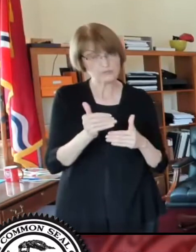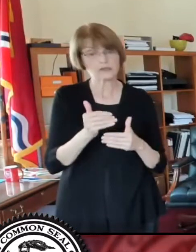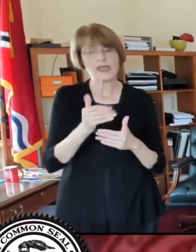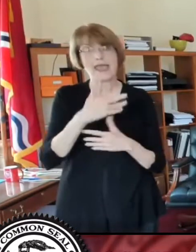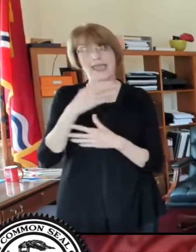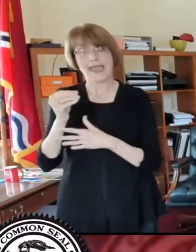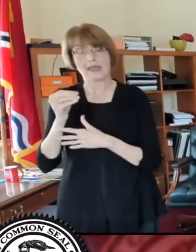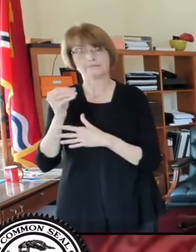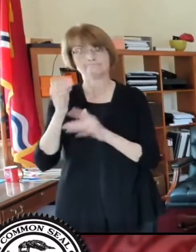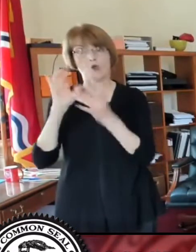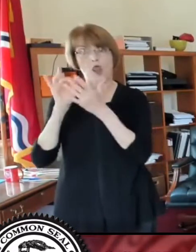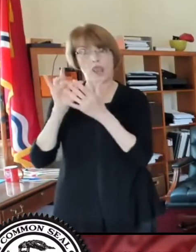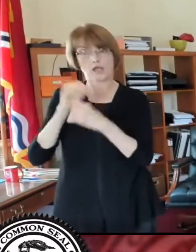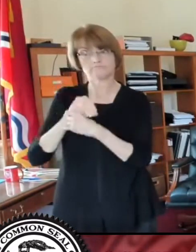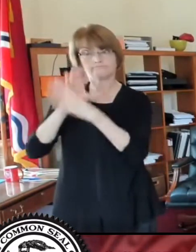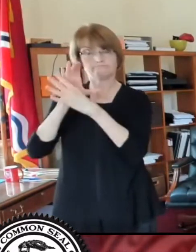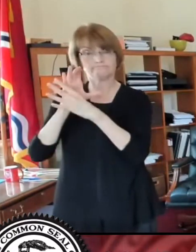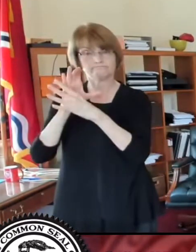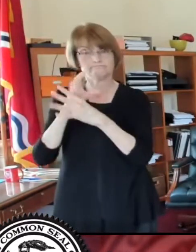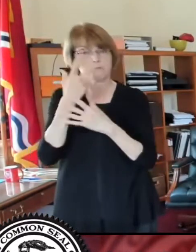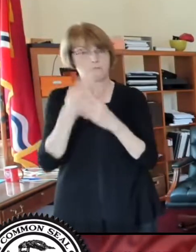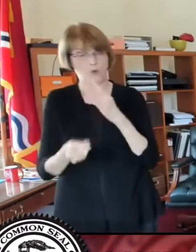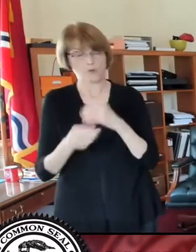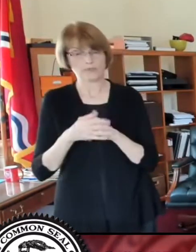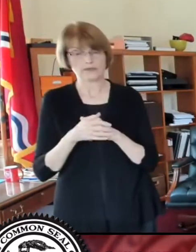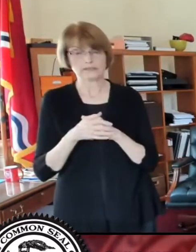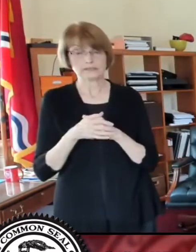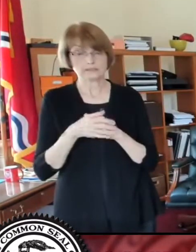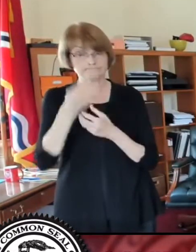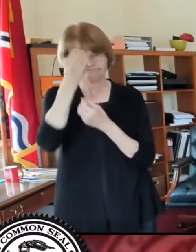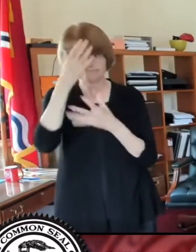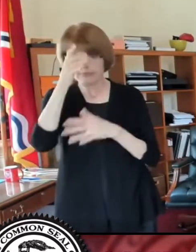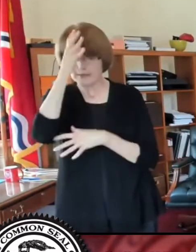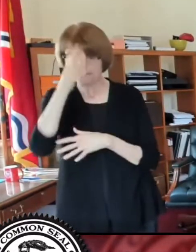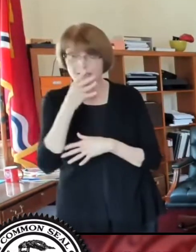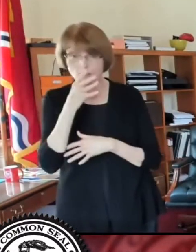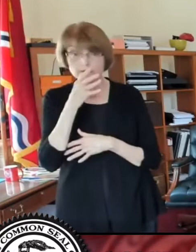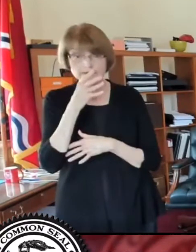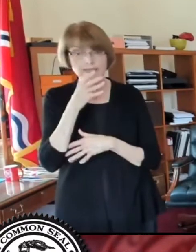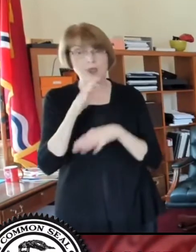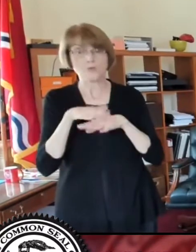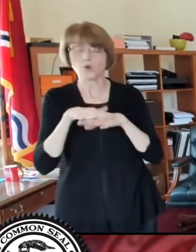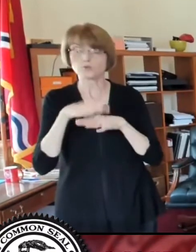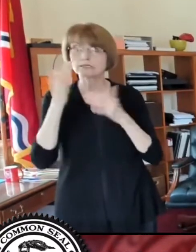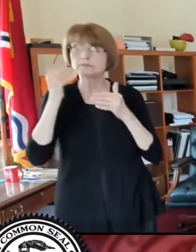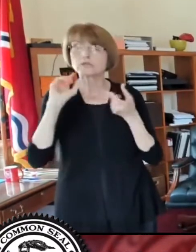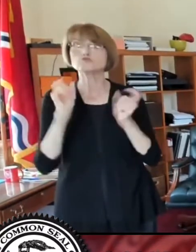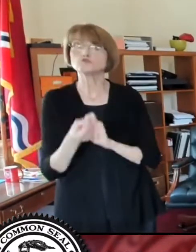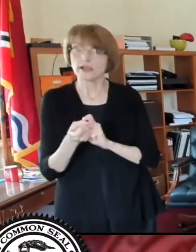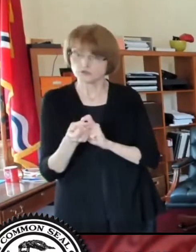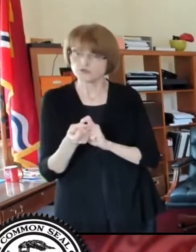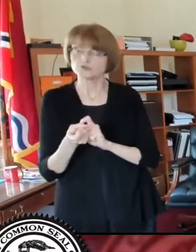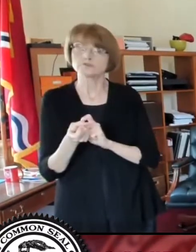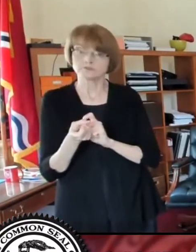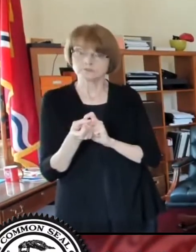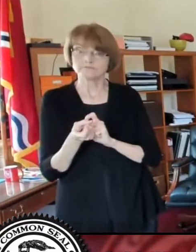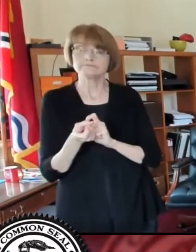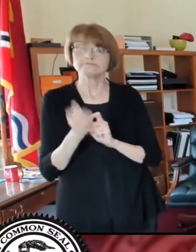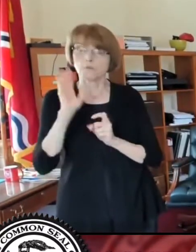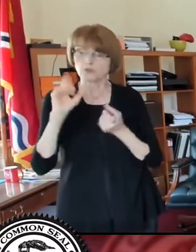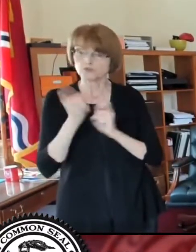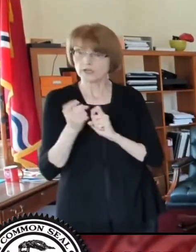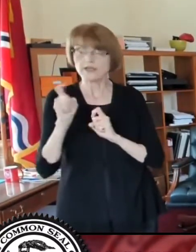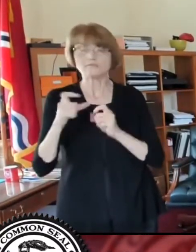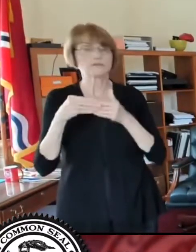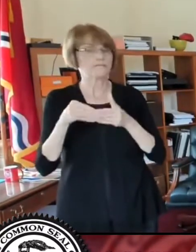And I guess the last thing to say about that to parents is expect changes. Expect you're gonna have to be